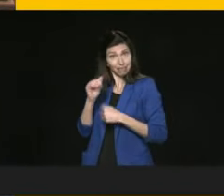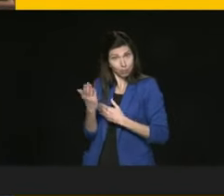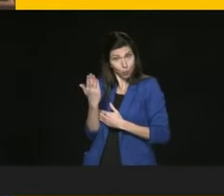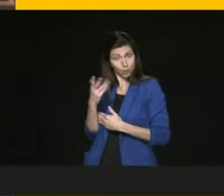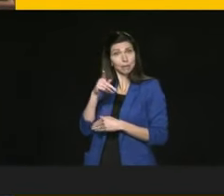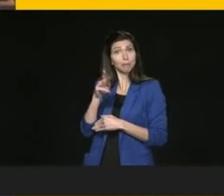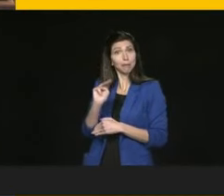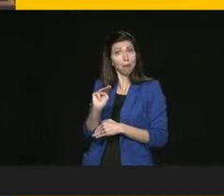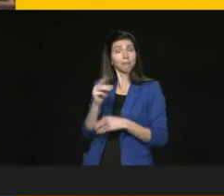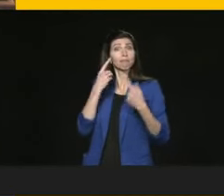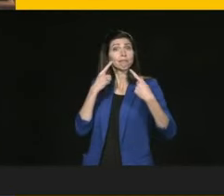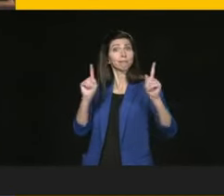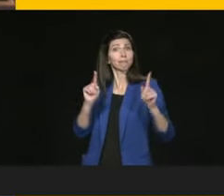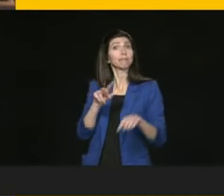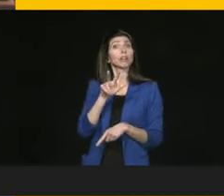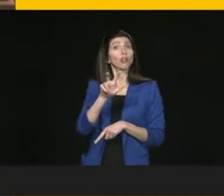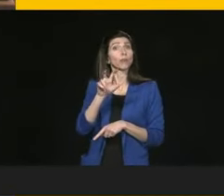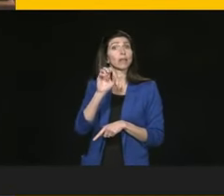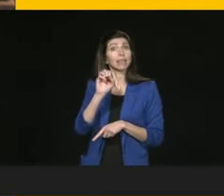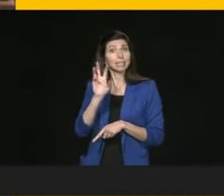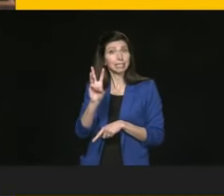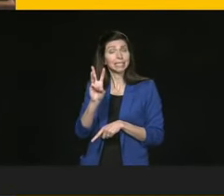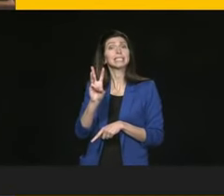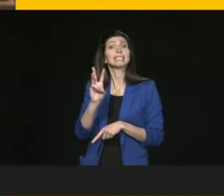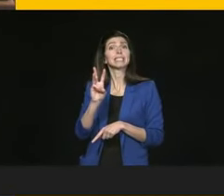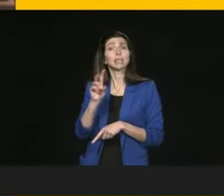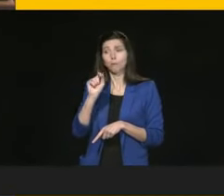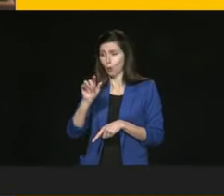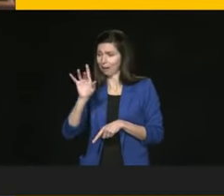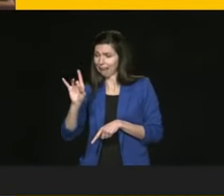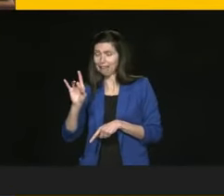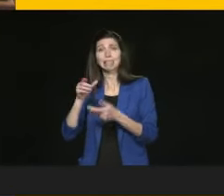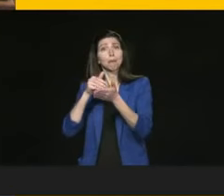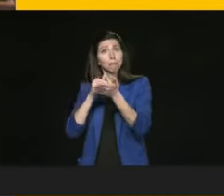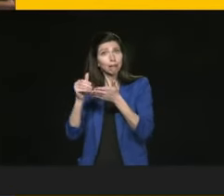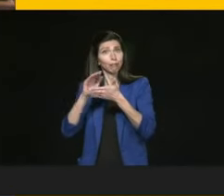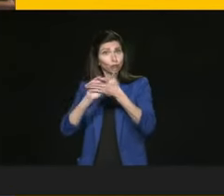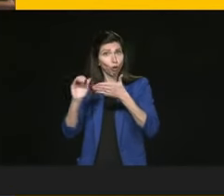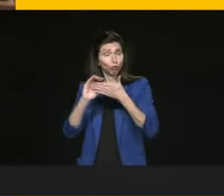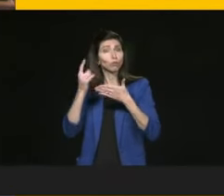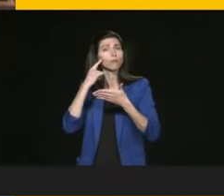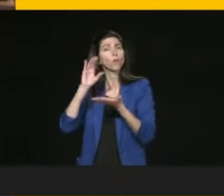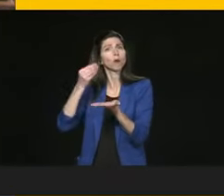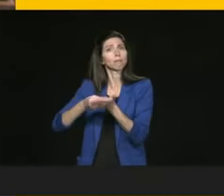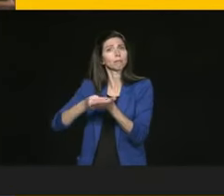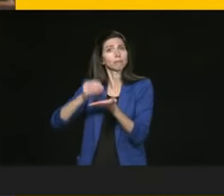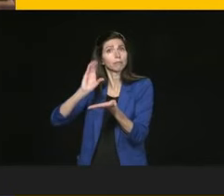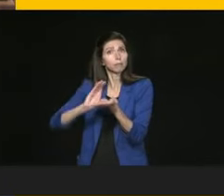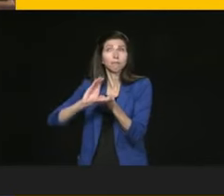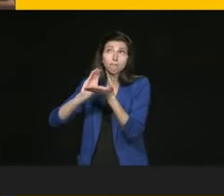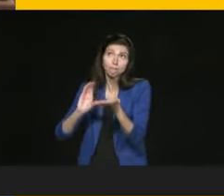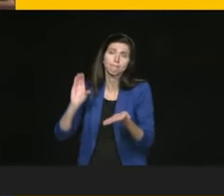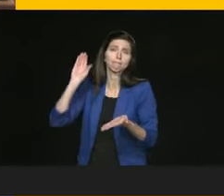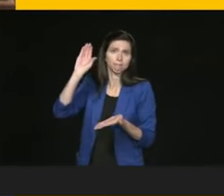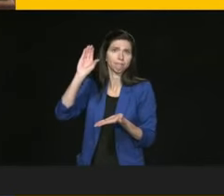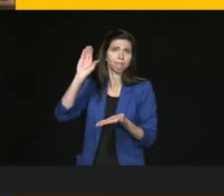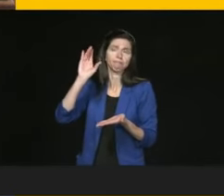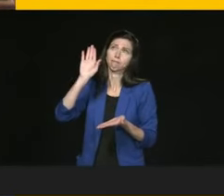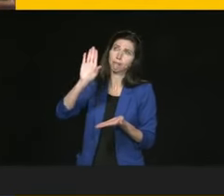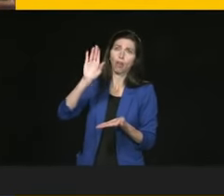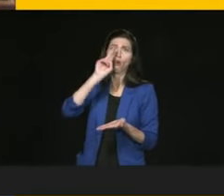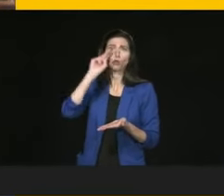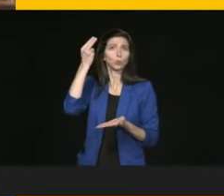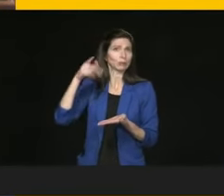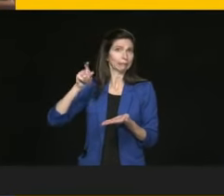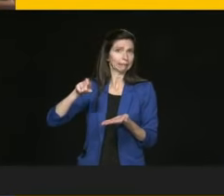for Indigenous businesses as we recognize their unique needs. These businesses are the backbones of communities across